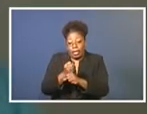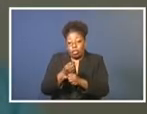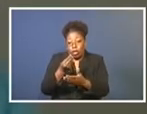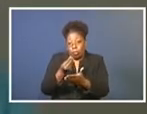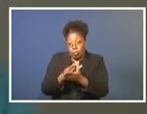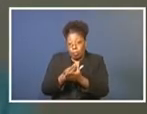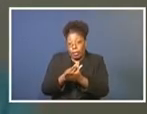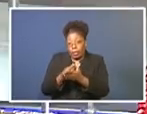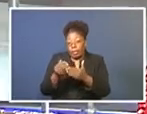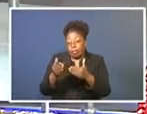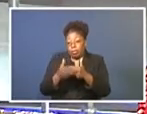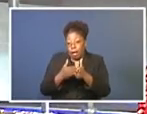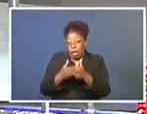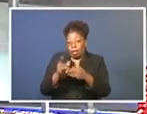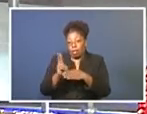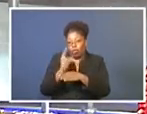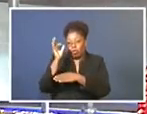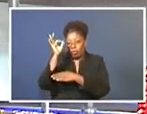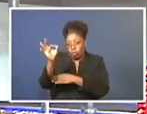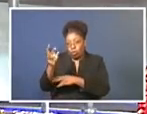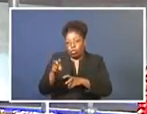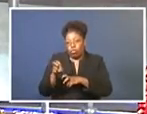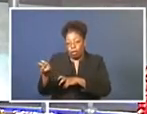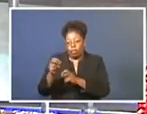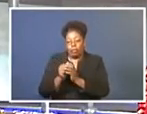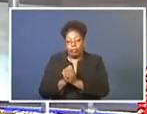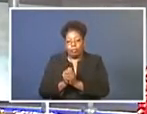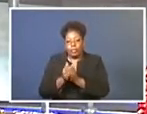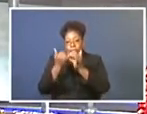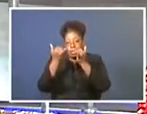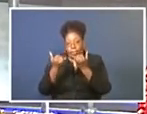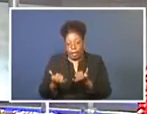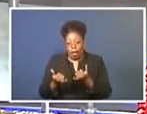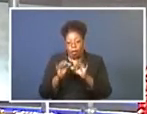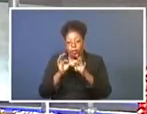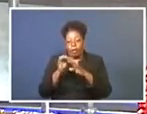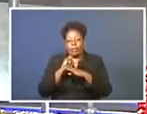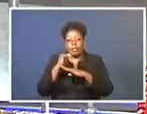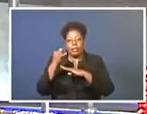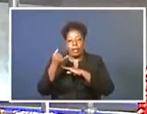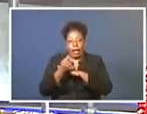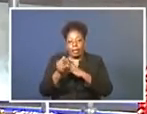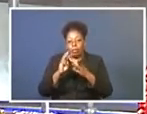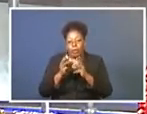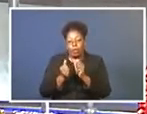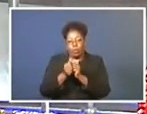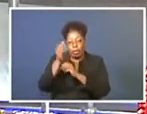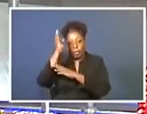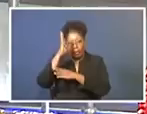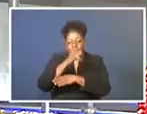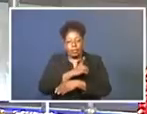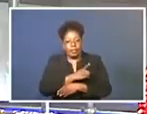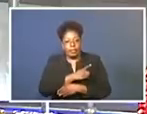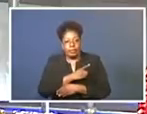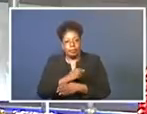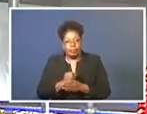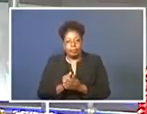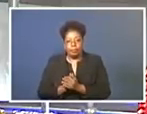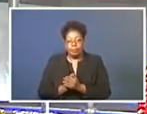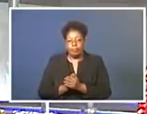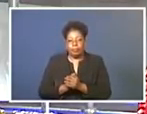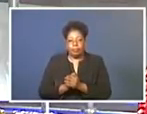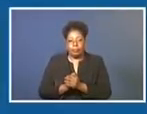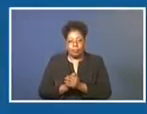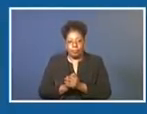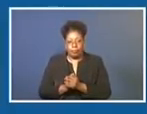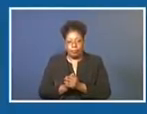for future travel. It's time now for a check on Family Island weather with Chief Meteorologist Basil Dean. Good evening,